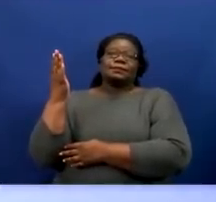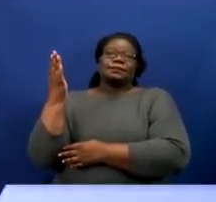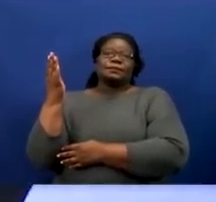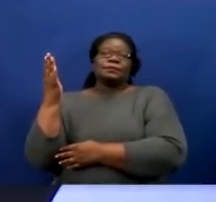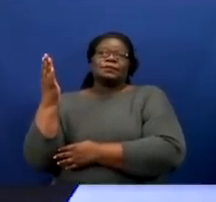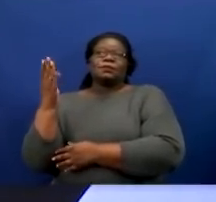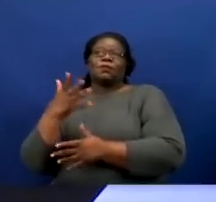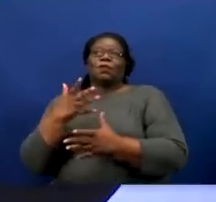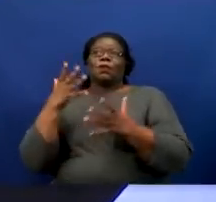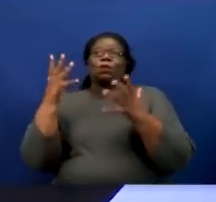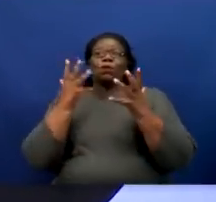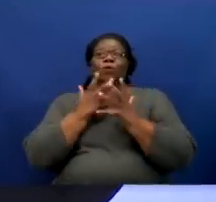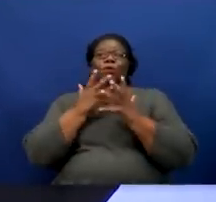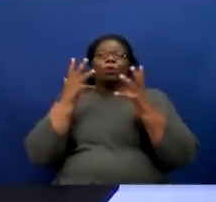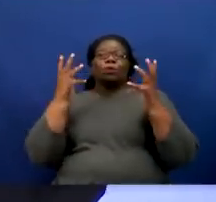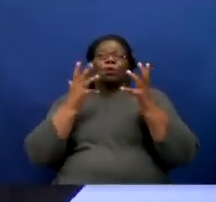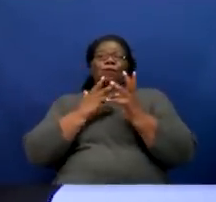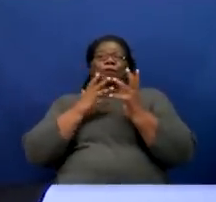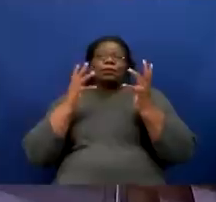God. Oh,